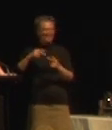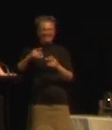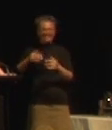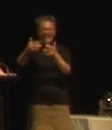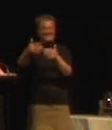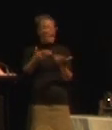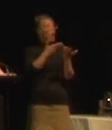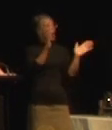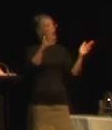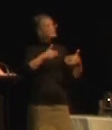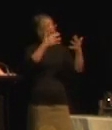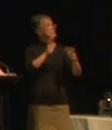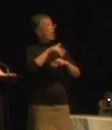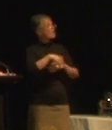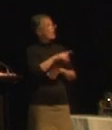for you,